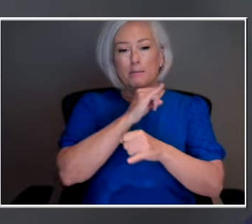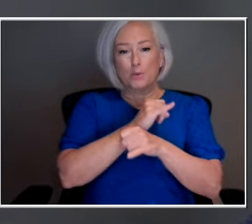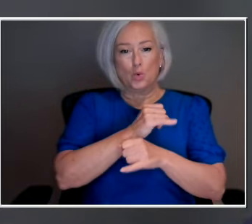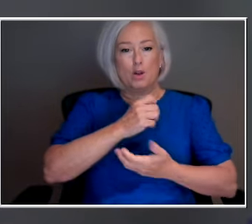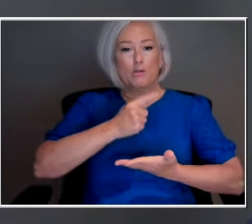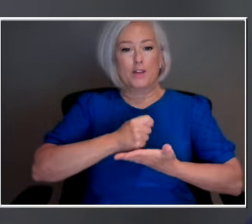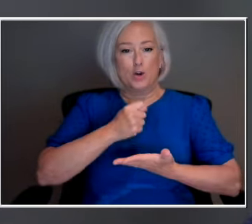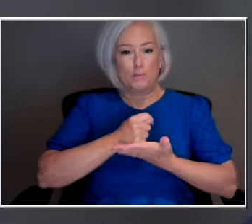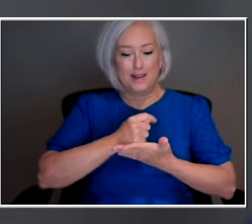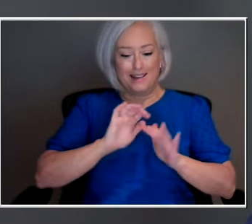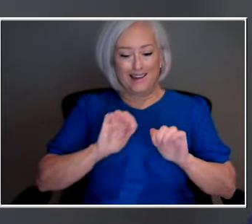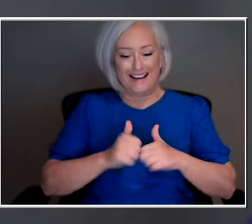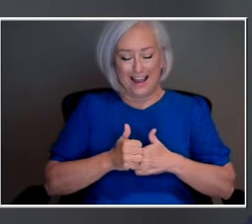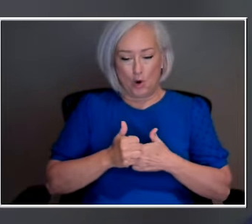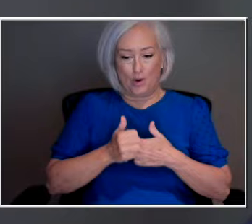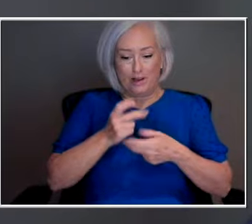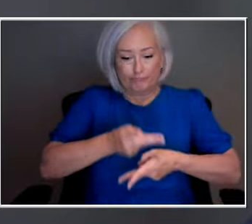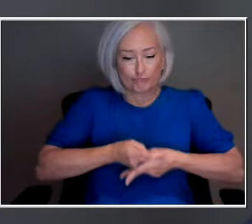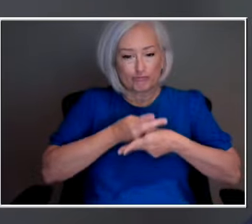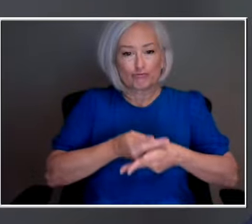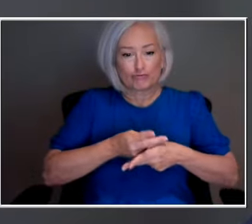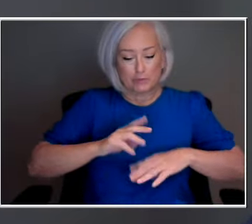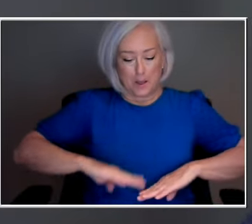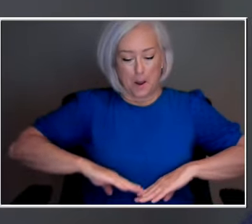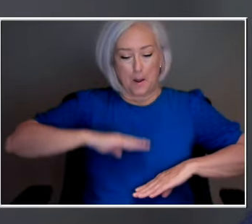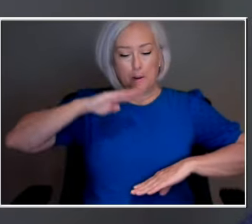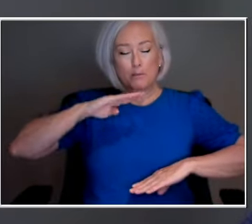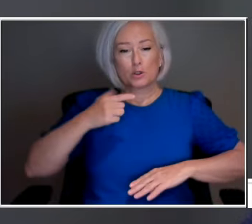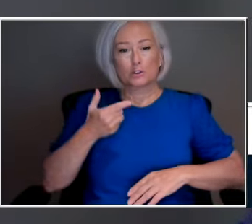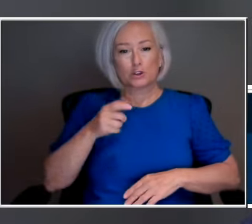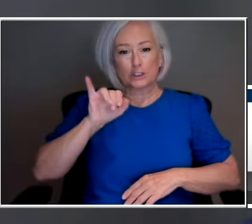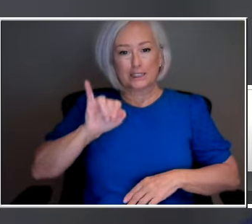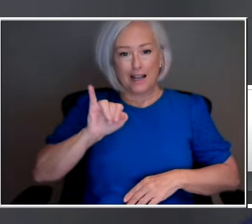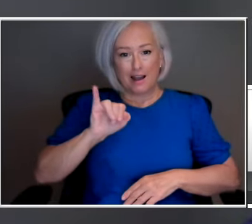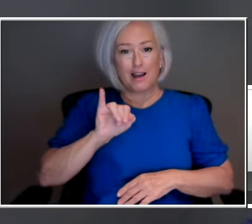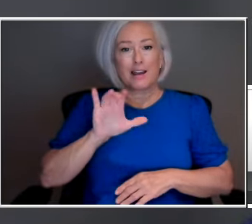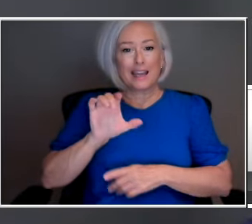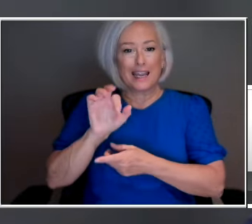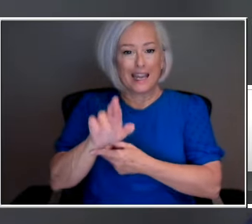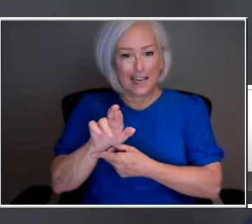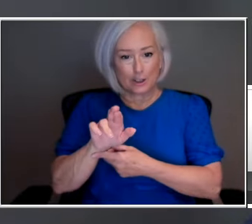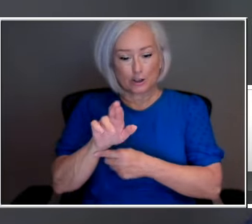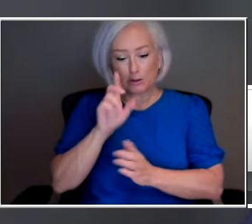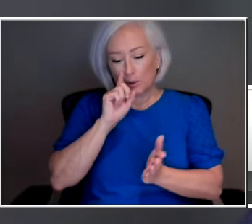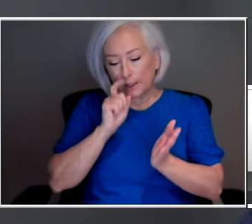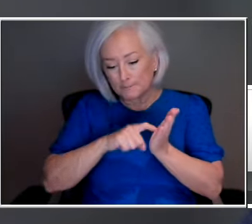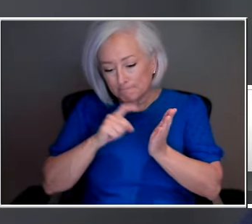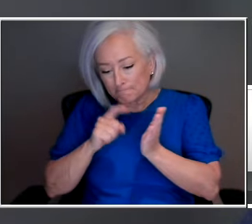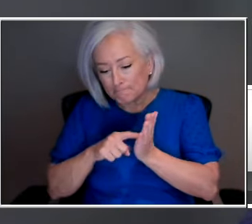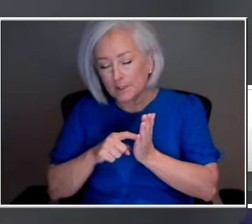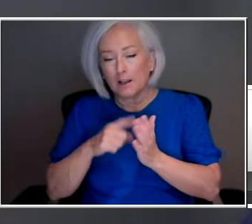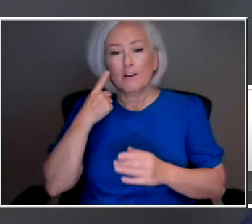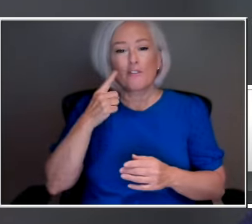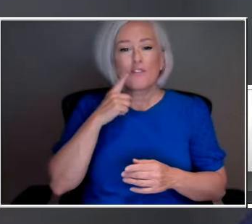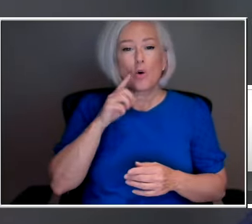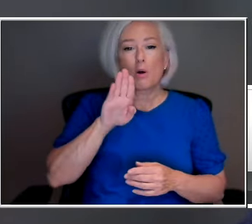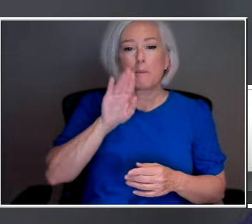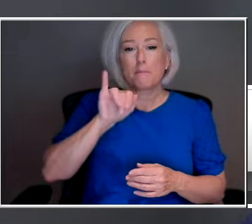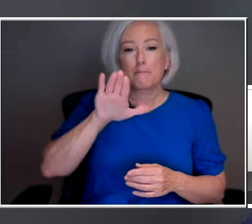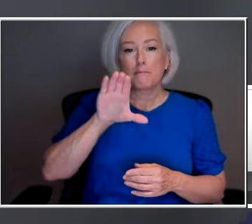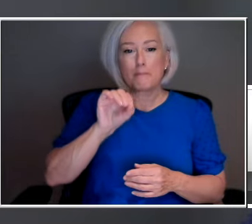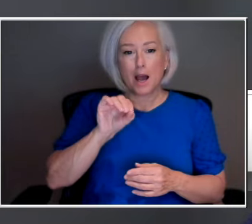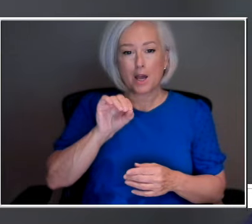these upper GI cancers. We check for what we call as biomarkers, looking at kind of the